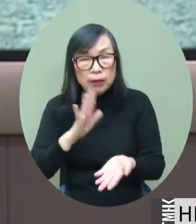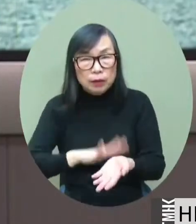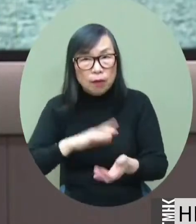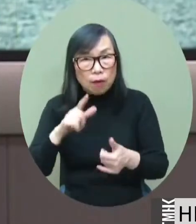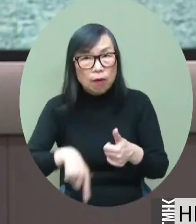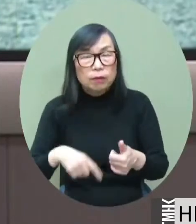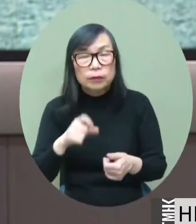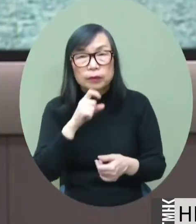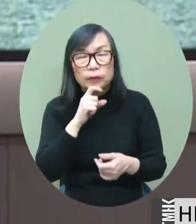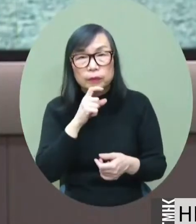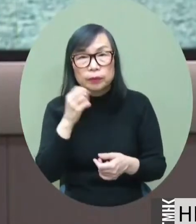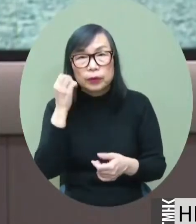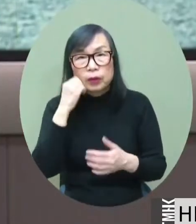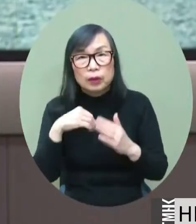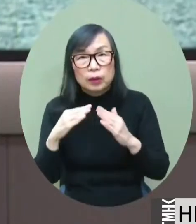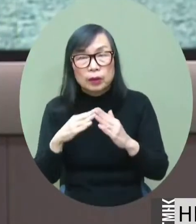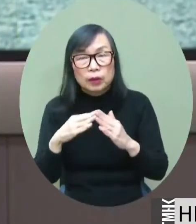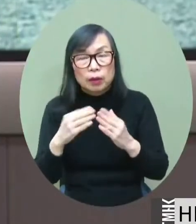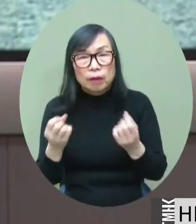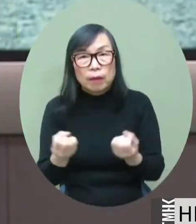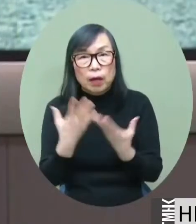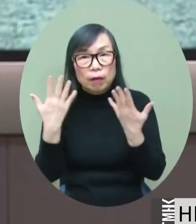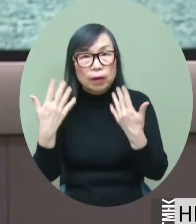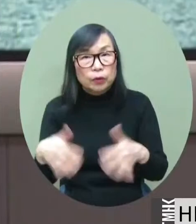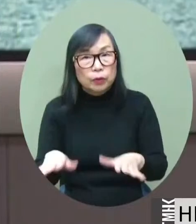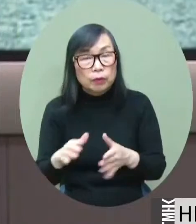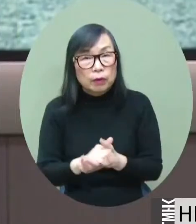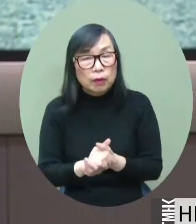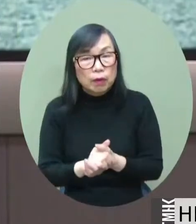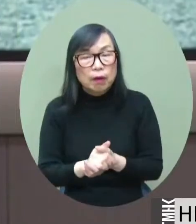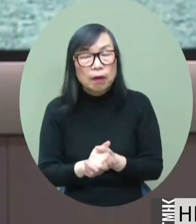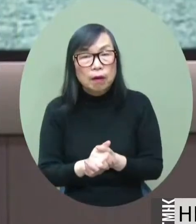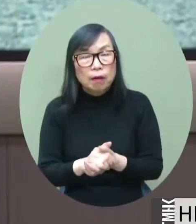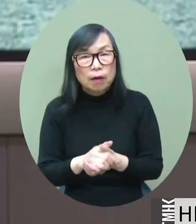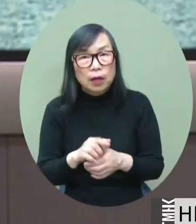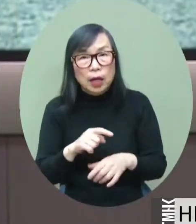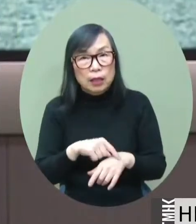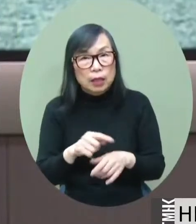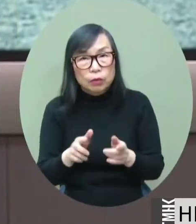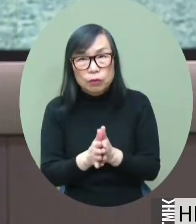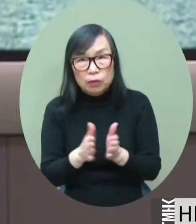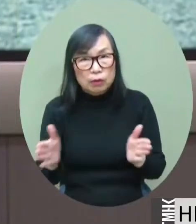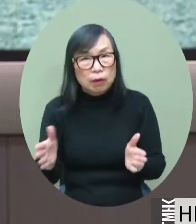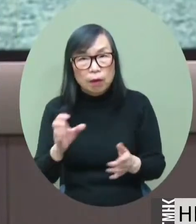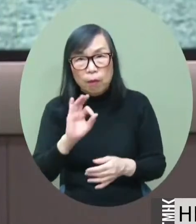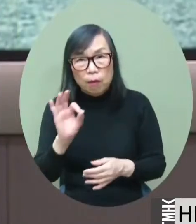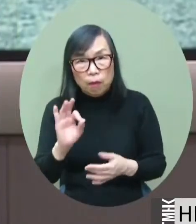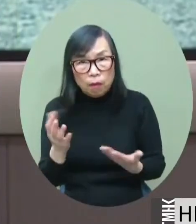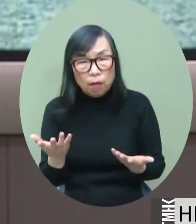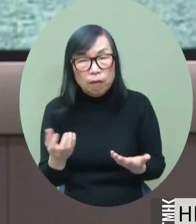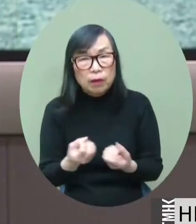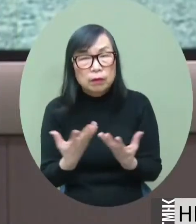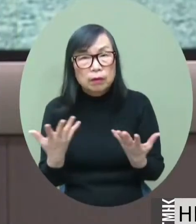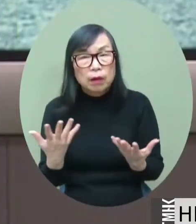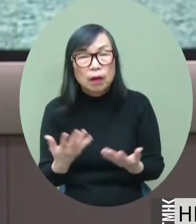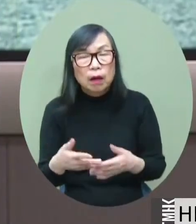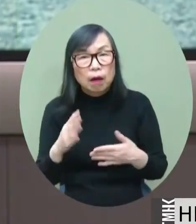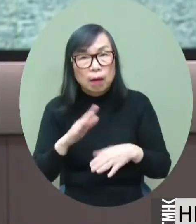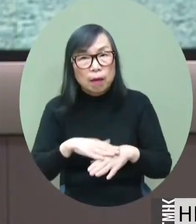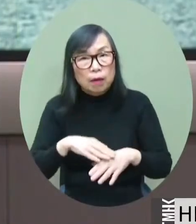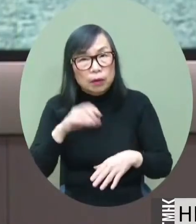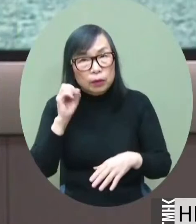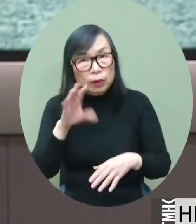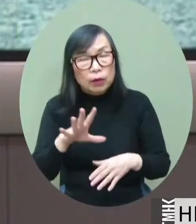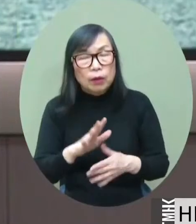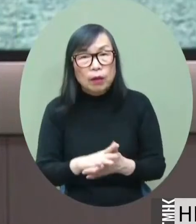cases or outbreak in the fifth wave. In some care homes, the outbreak is over and they haven't had